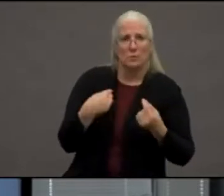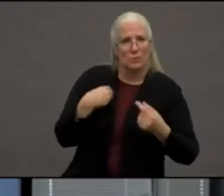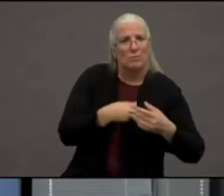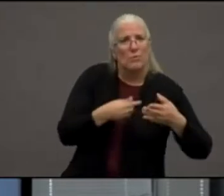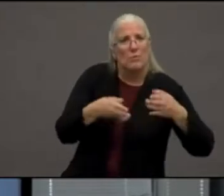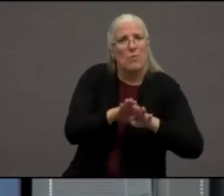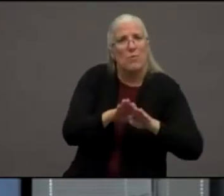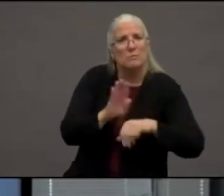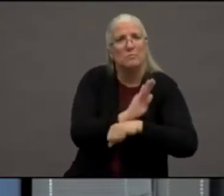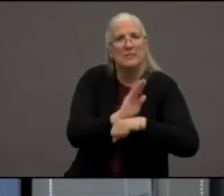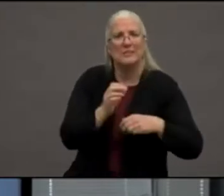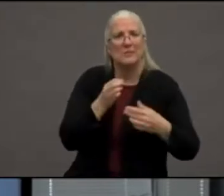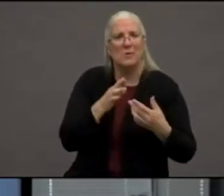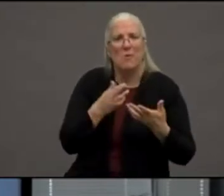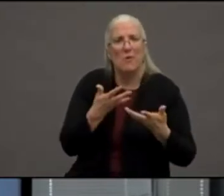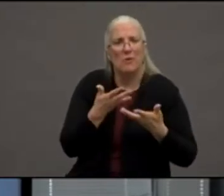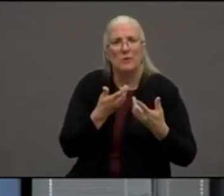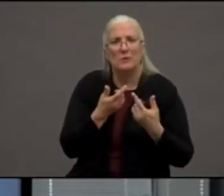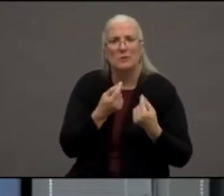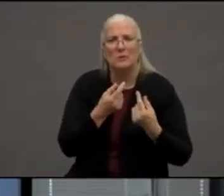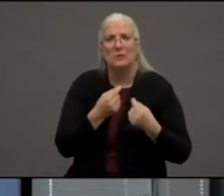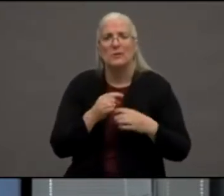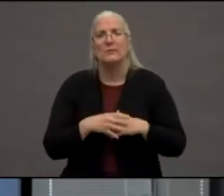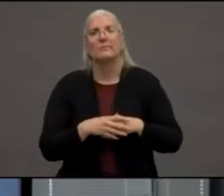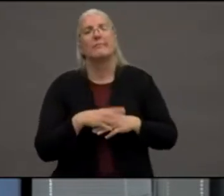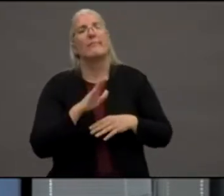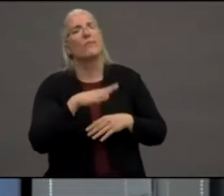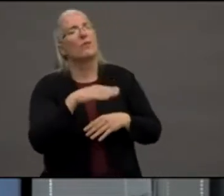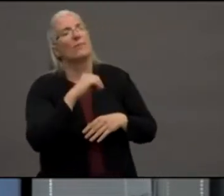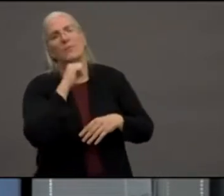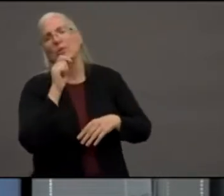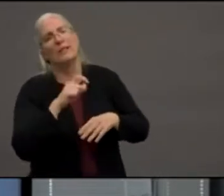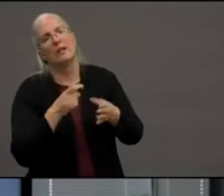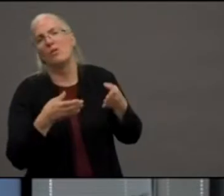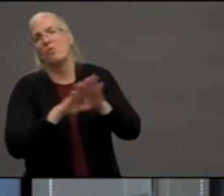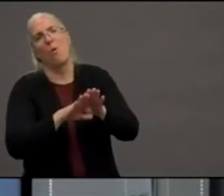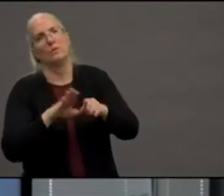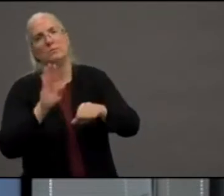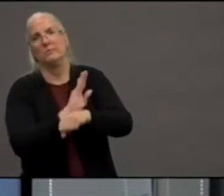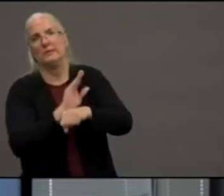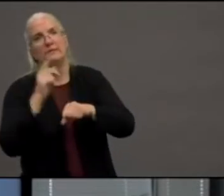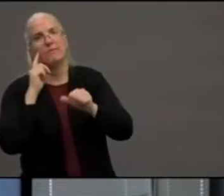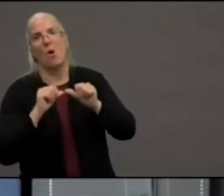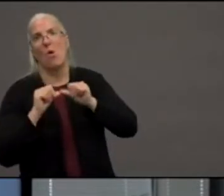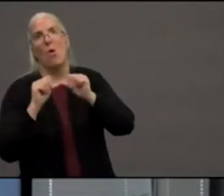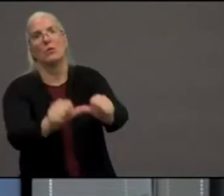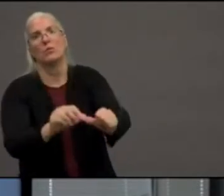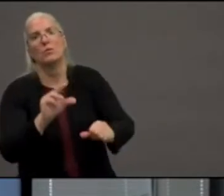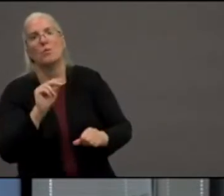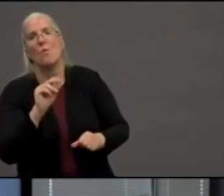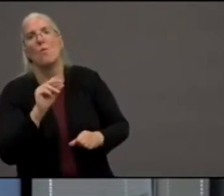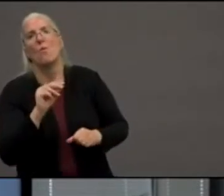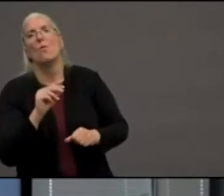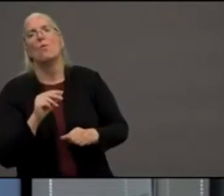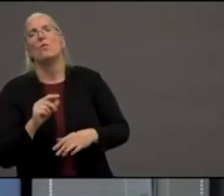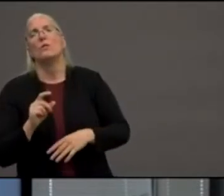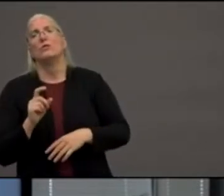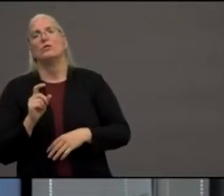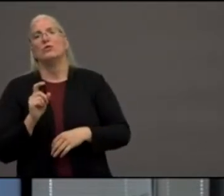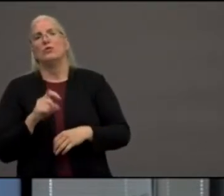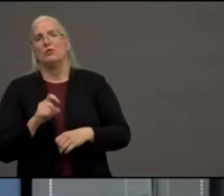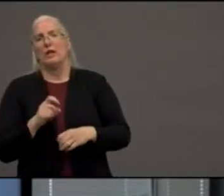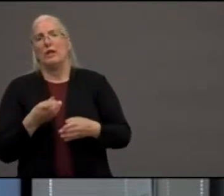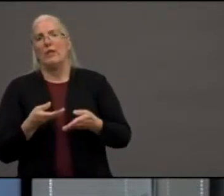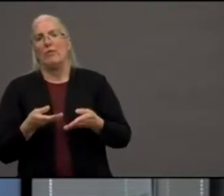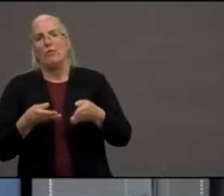not necessarily need to close their business for a very long period of time. They should close their business for the amount of time